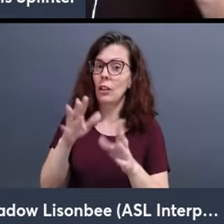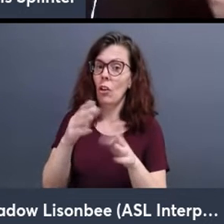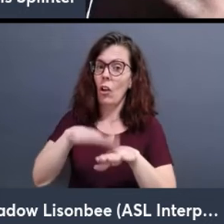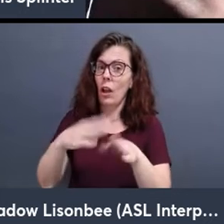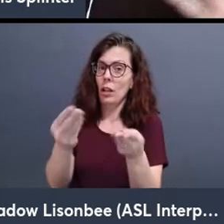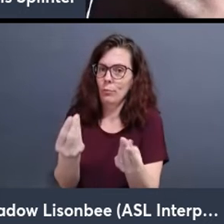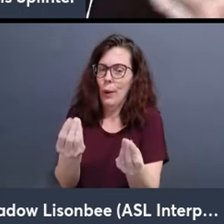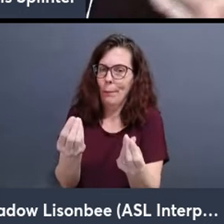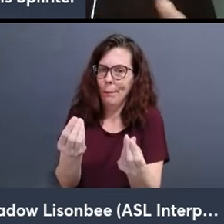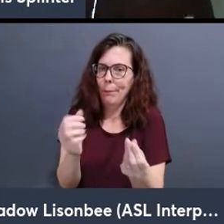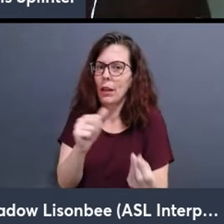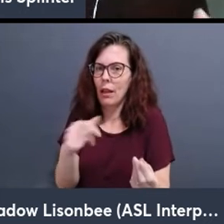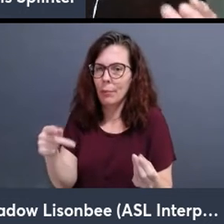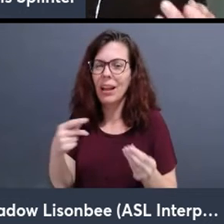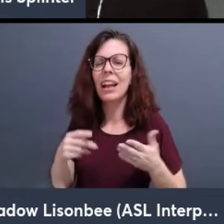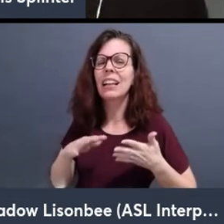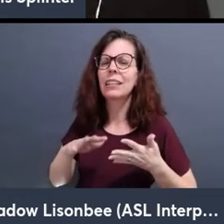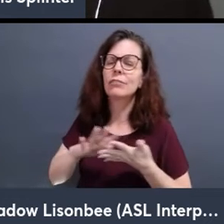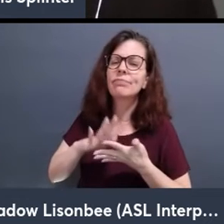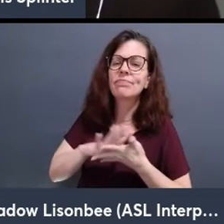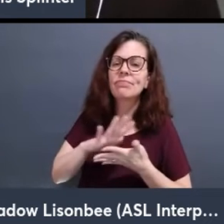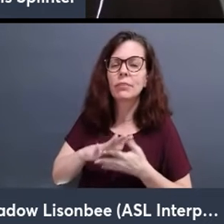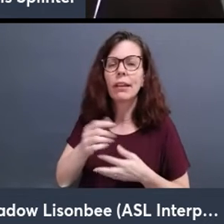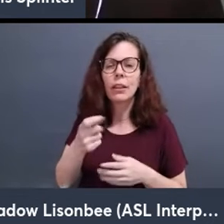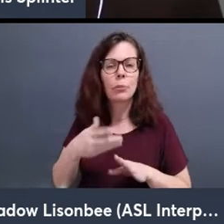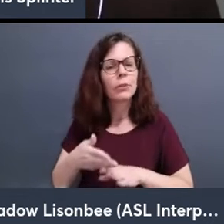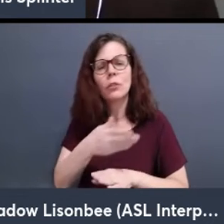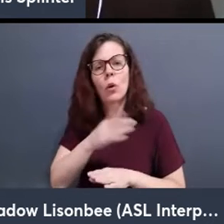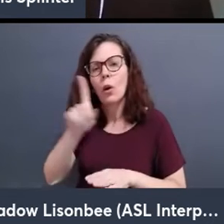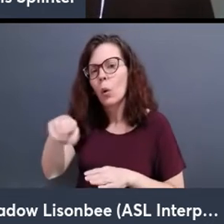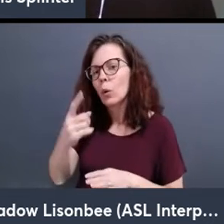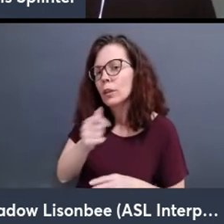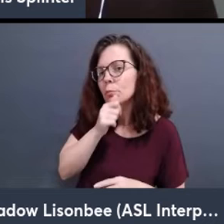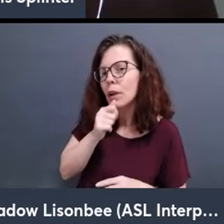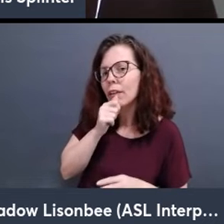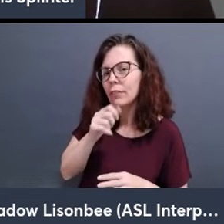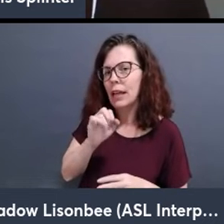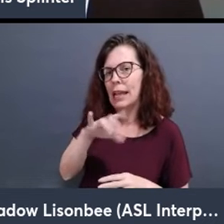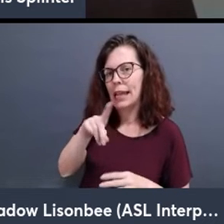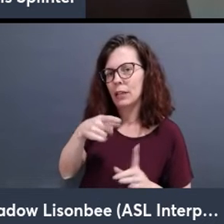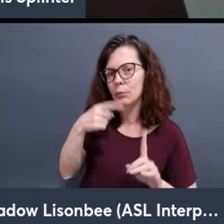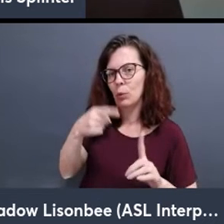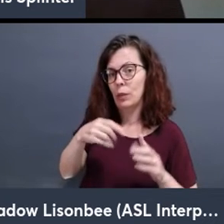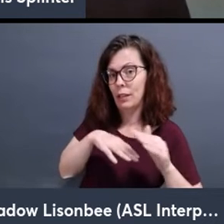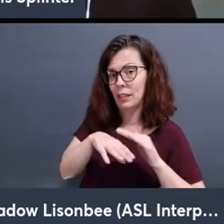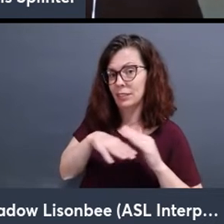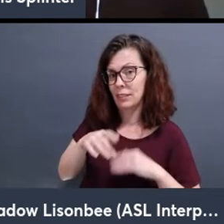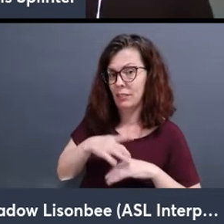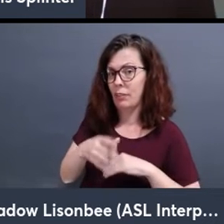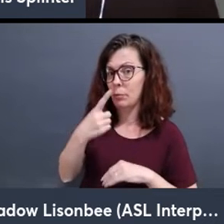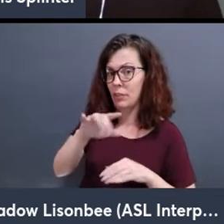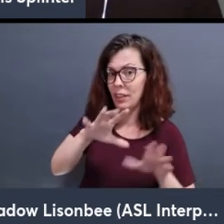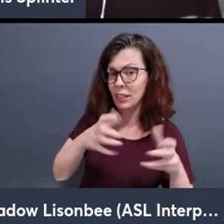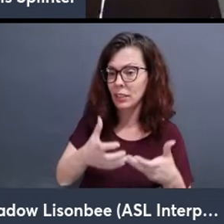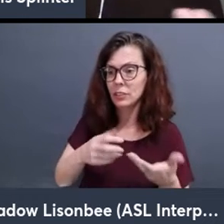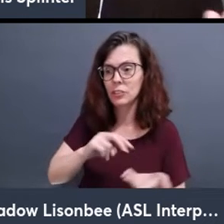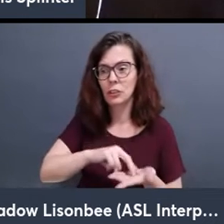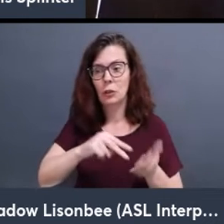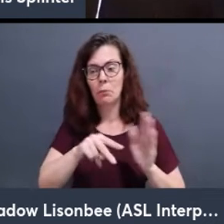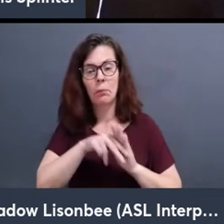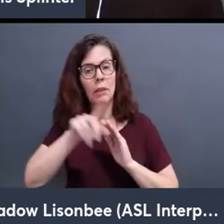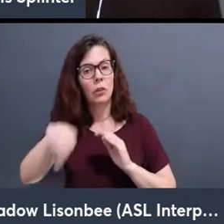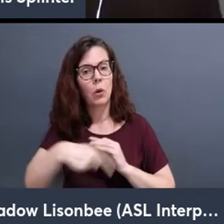what I kind of glanced over before was that only private endpoint access is available for this cluster, which means it can only be